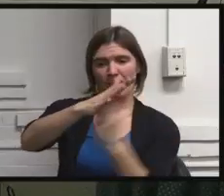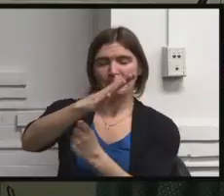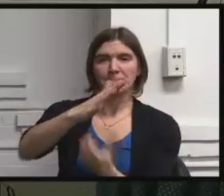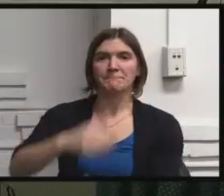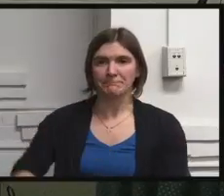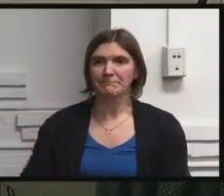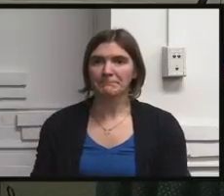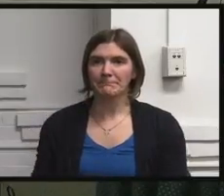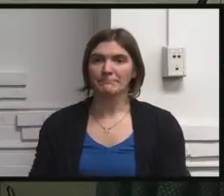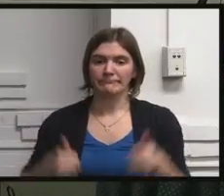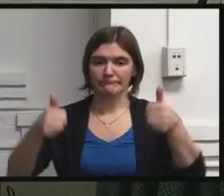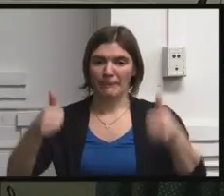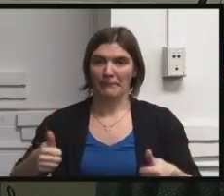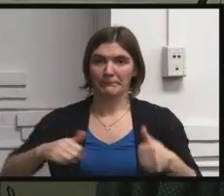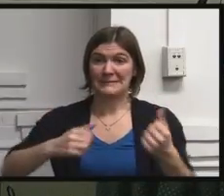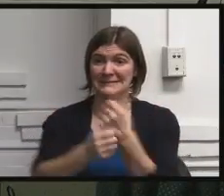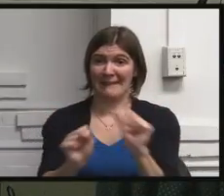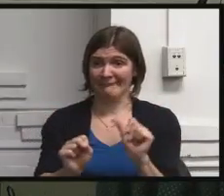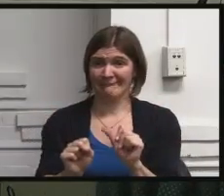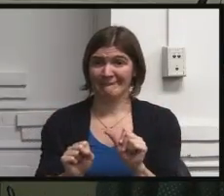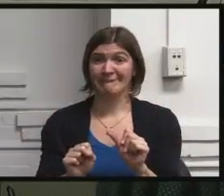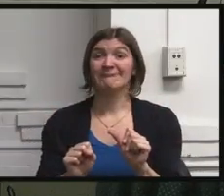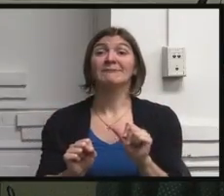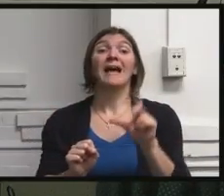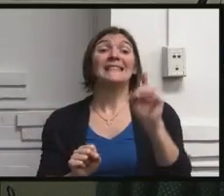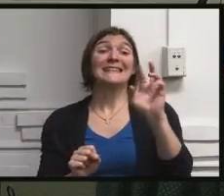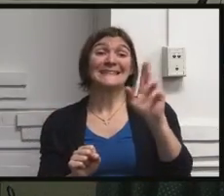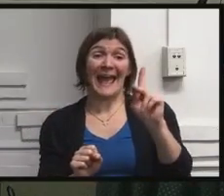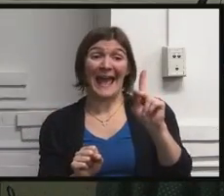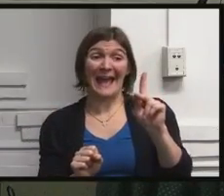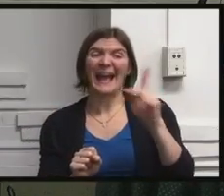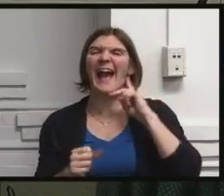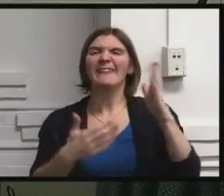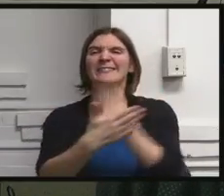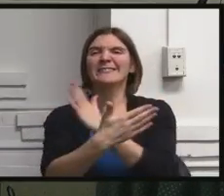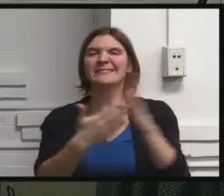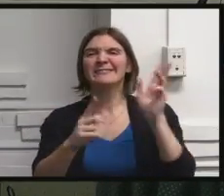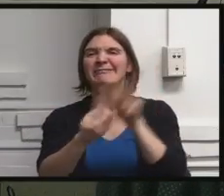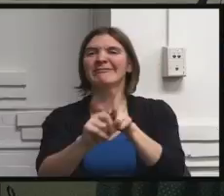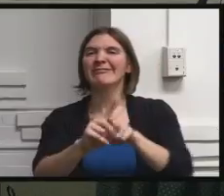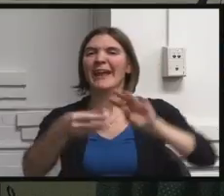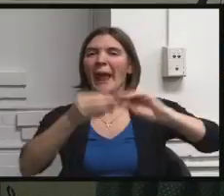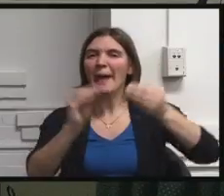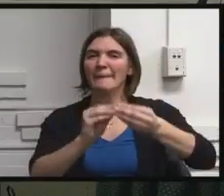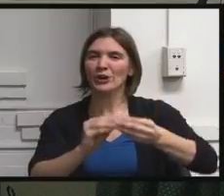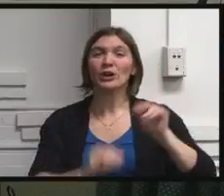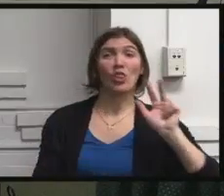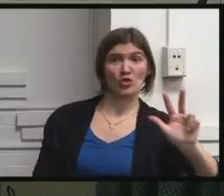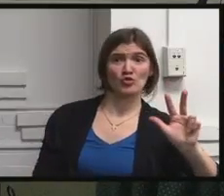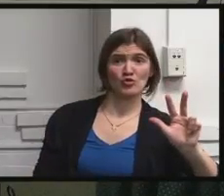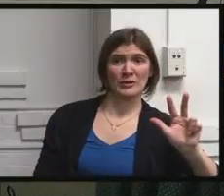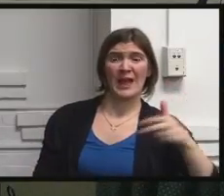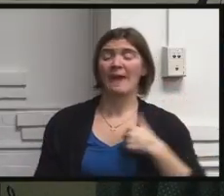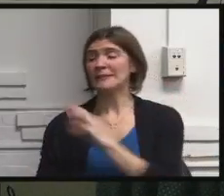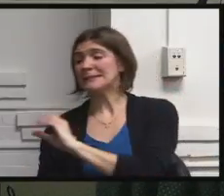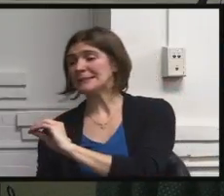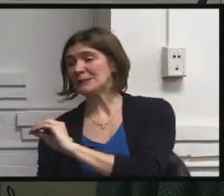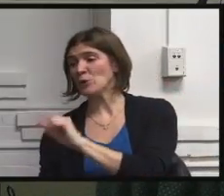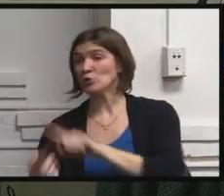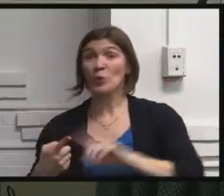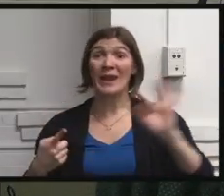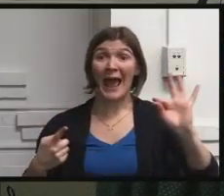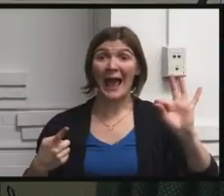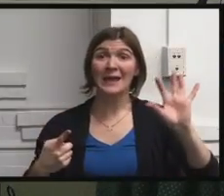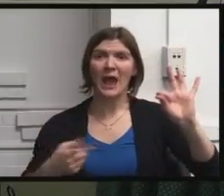its toll and is starting this deterioration. The bridge deck rating is a 3, so all bridges are rated anywhere from a 0 to a